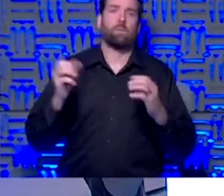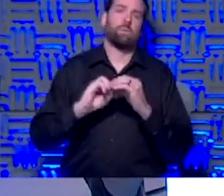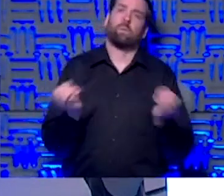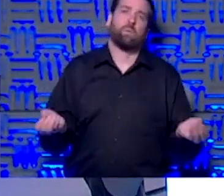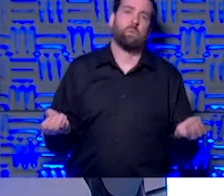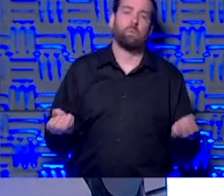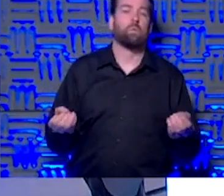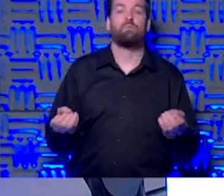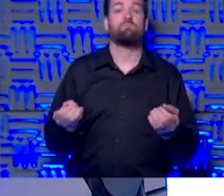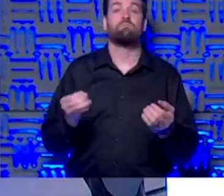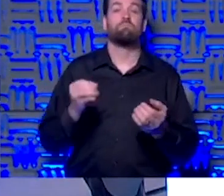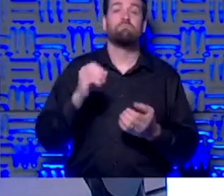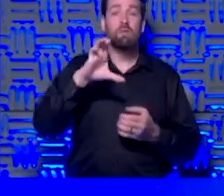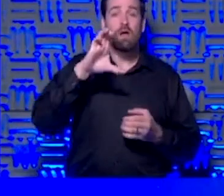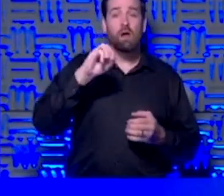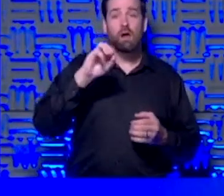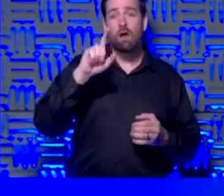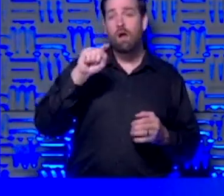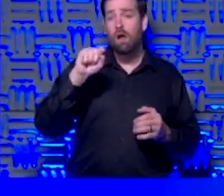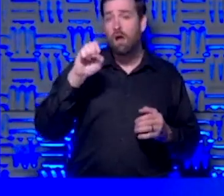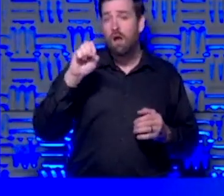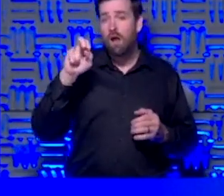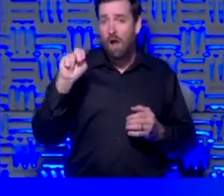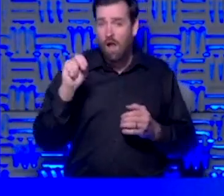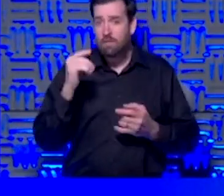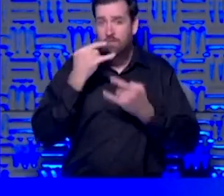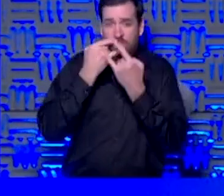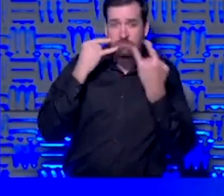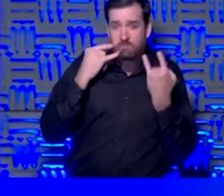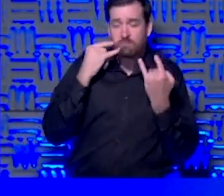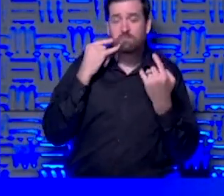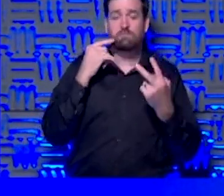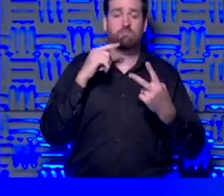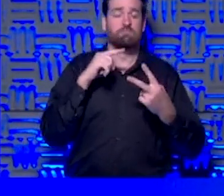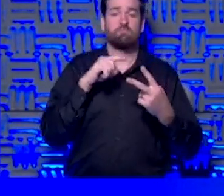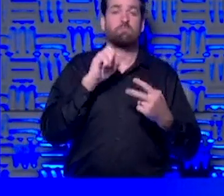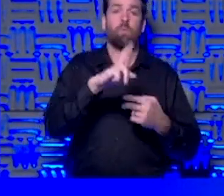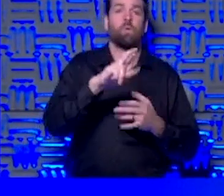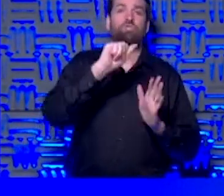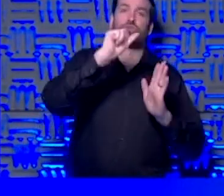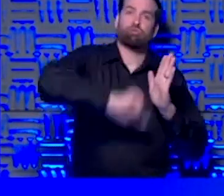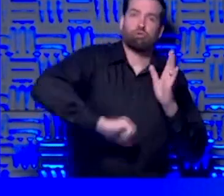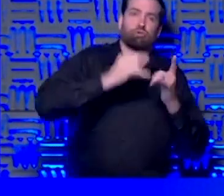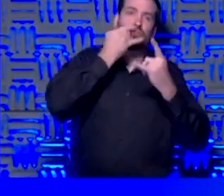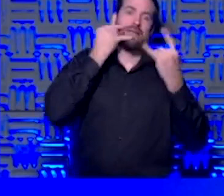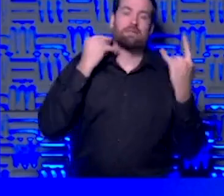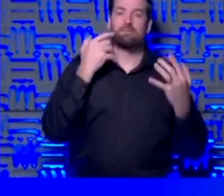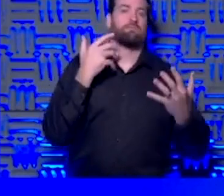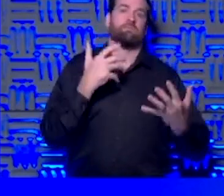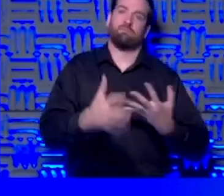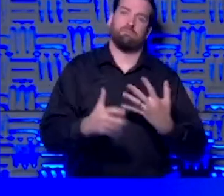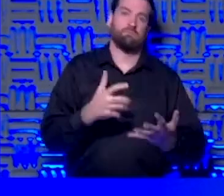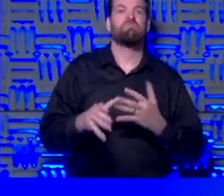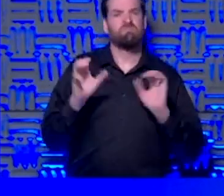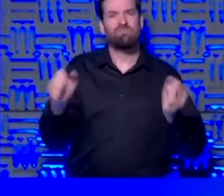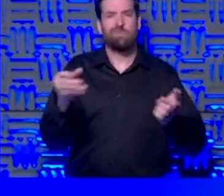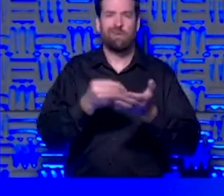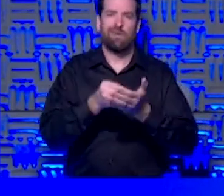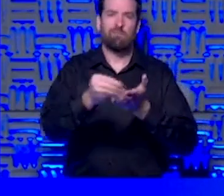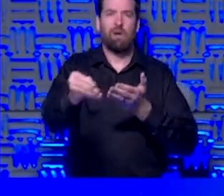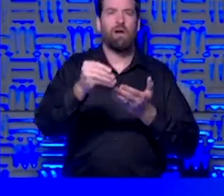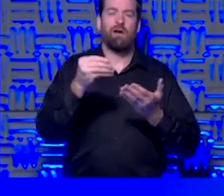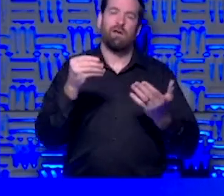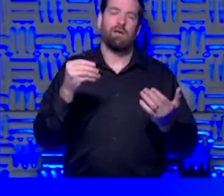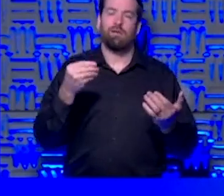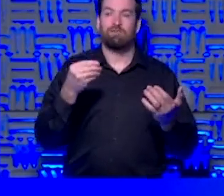it's a cotton face covering or whether it's a surgical type mask, again, you can buy those now in the